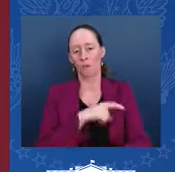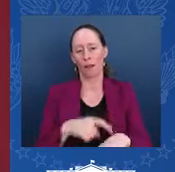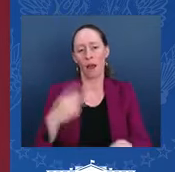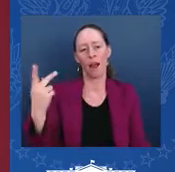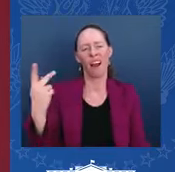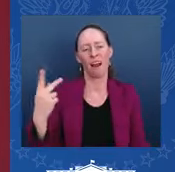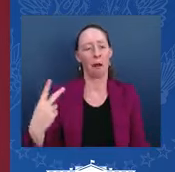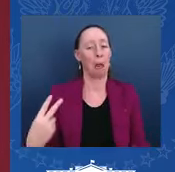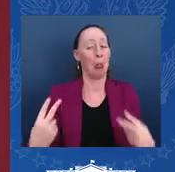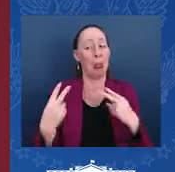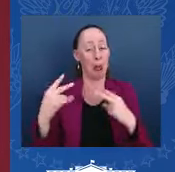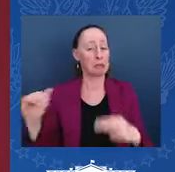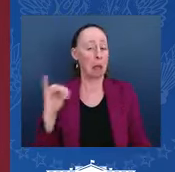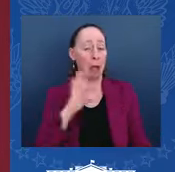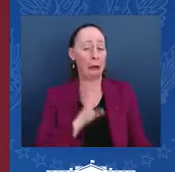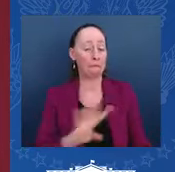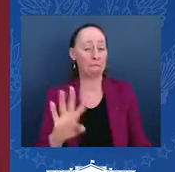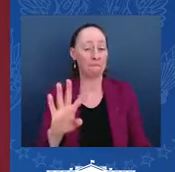At least I am.